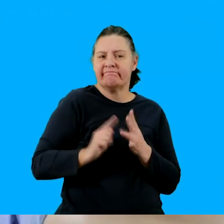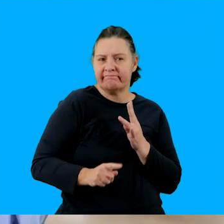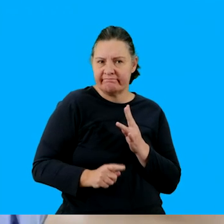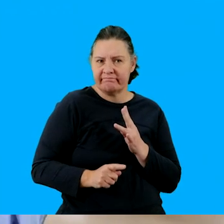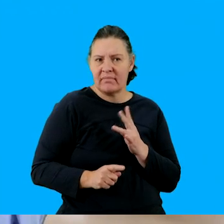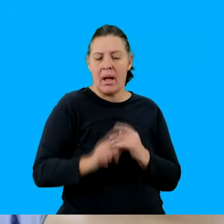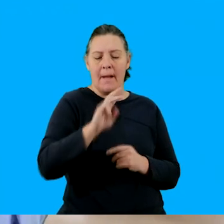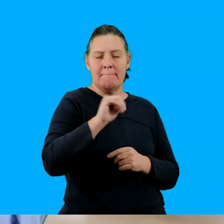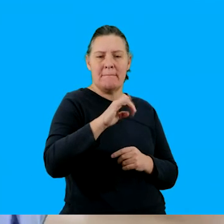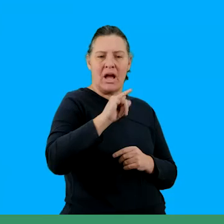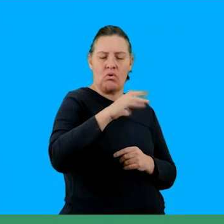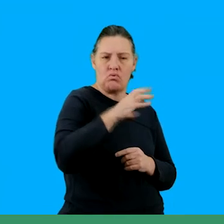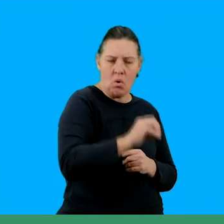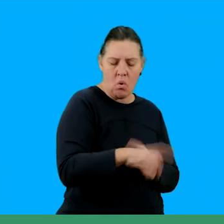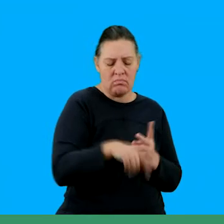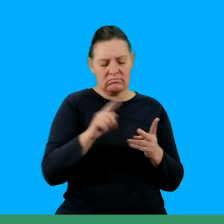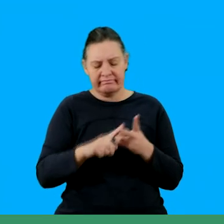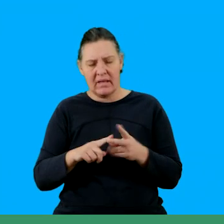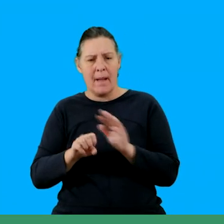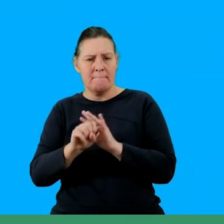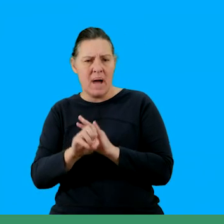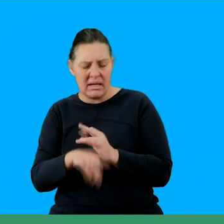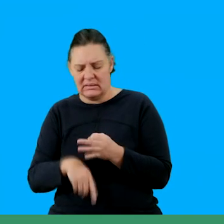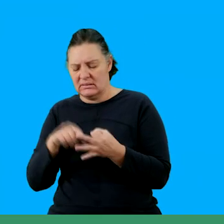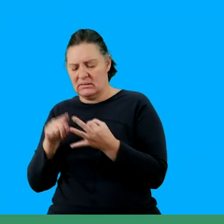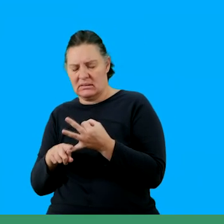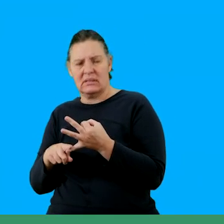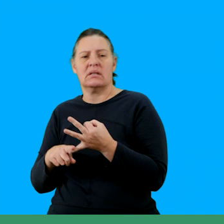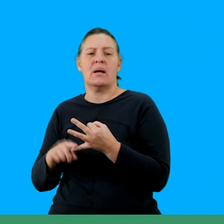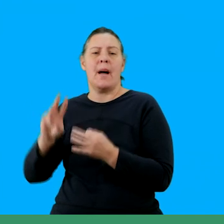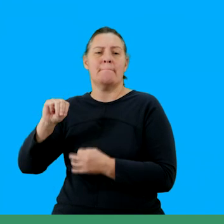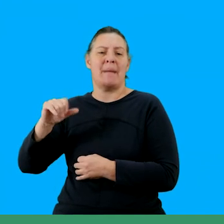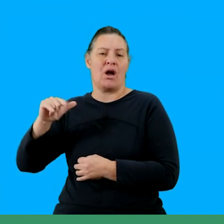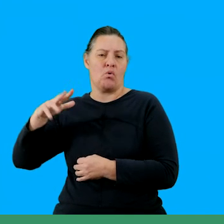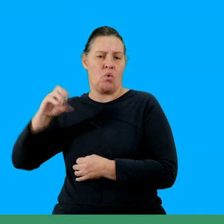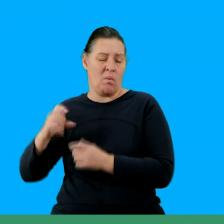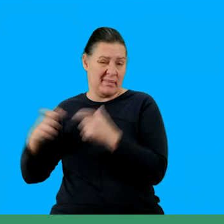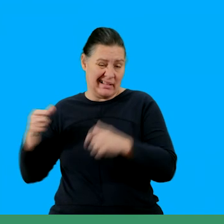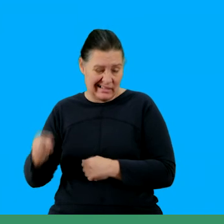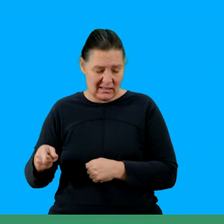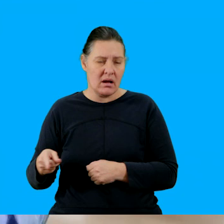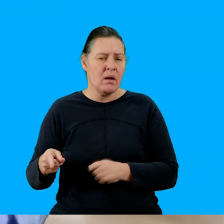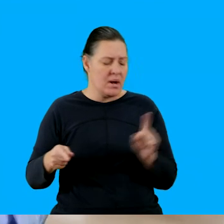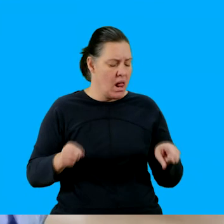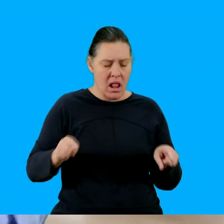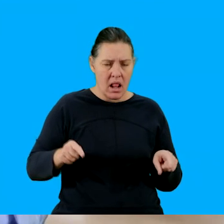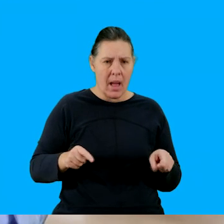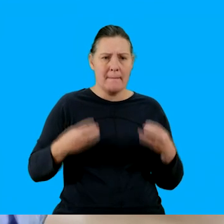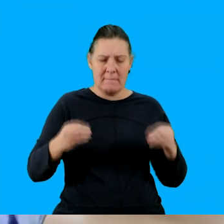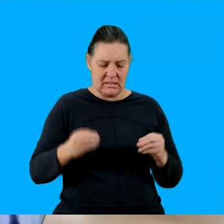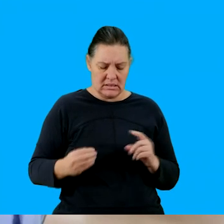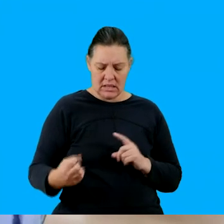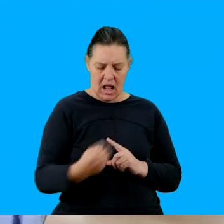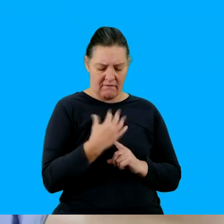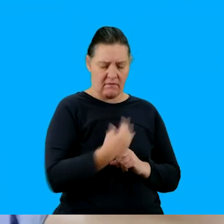aspects under micro, what are the aspects under market, and what are the aspects under macro environment that surround the